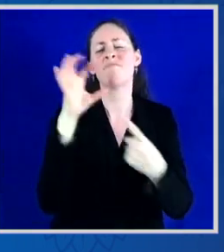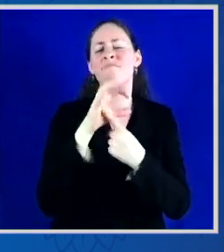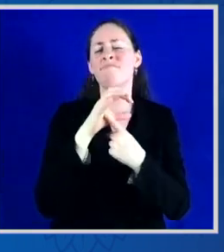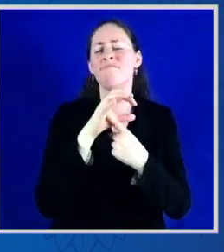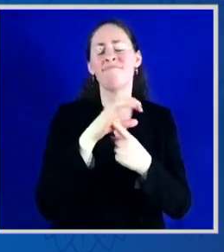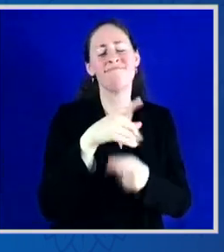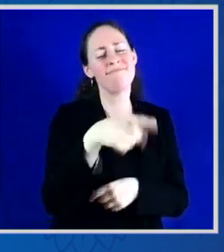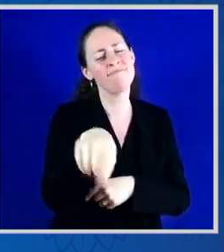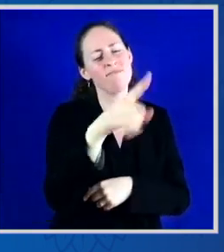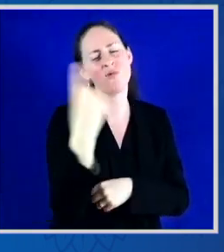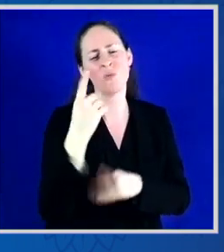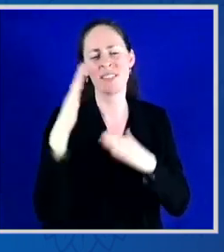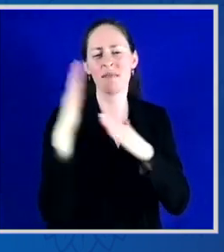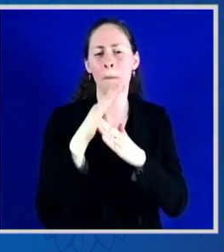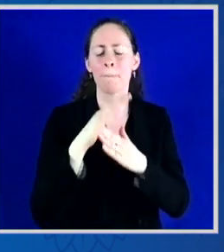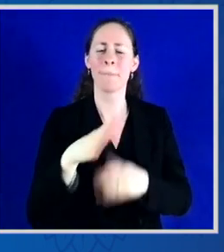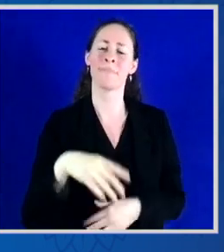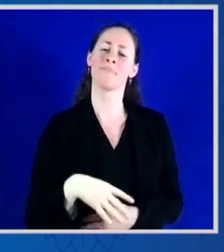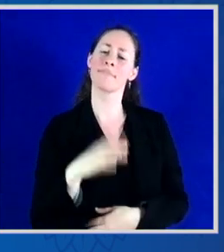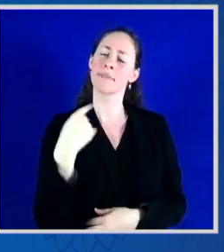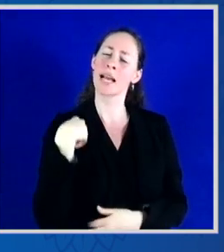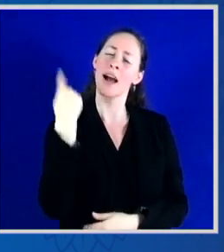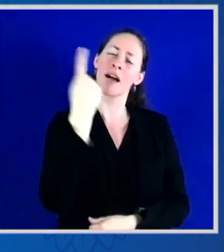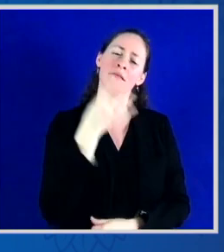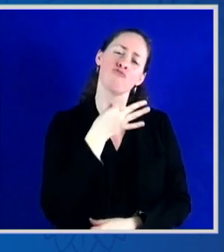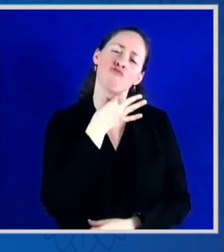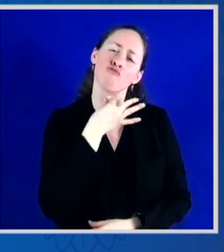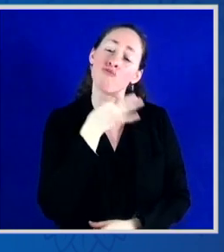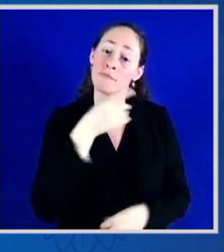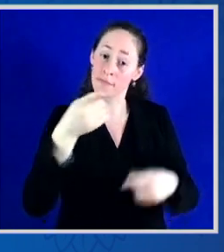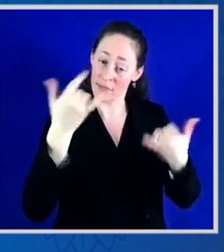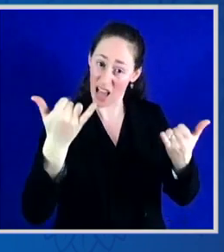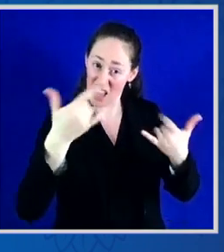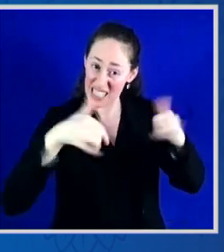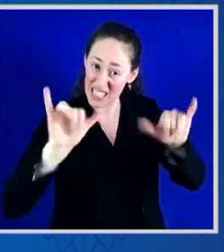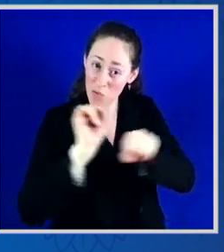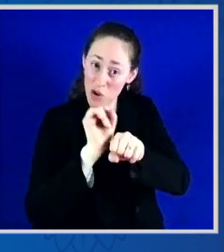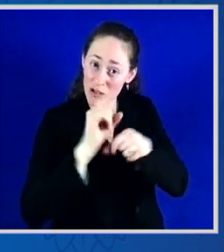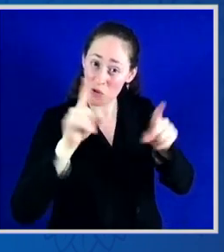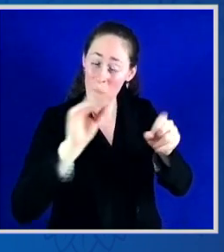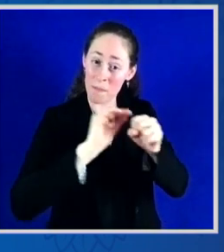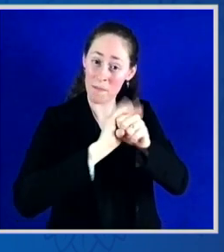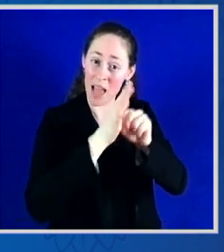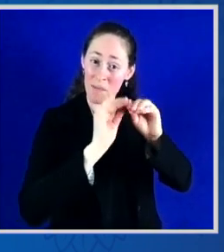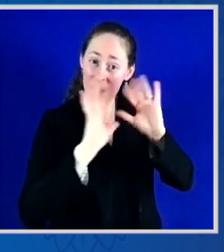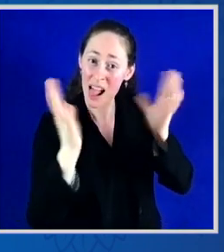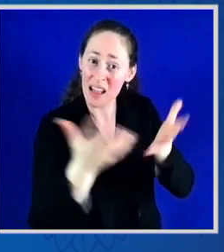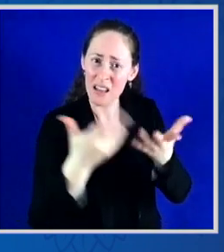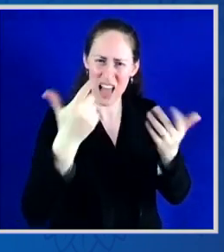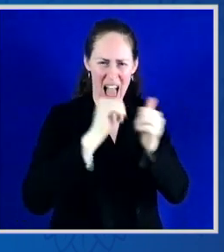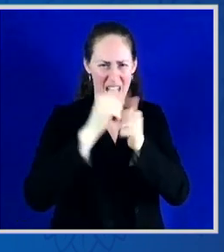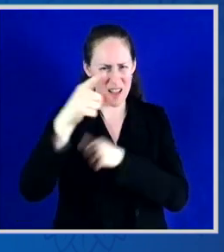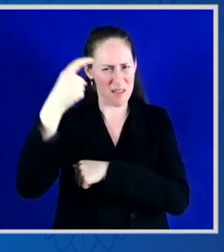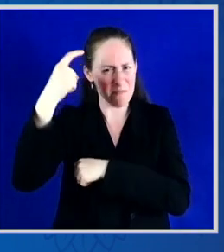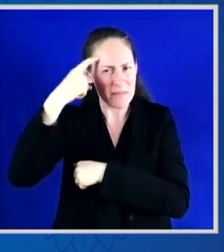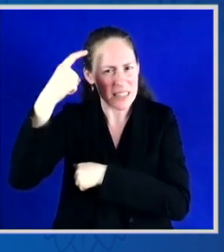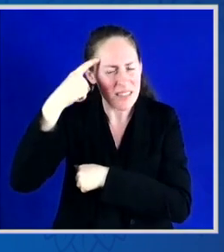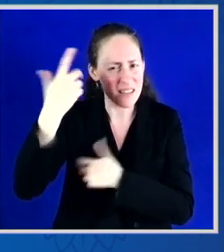ask you, you worked all during this pandemic. How are you doing? I mean, mentally, how are you doing? Are you